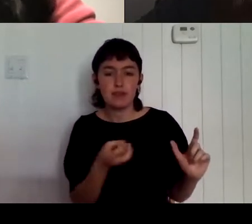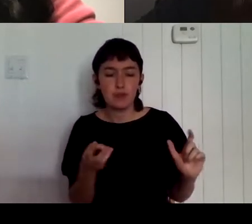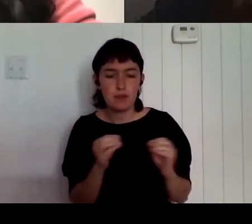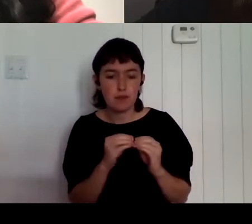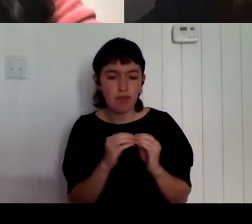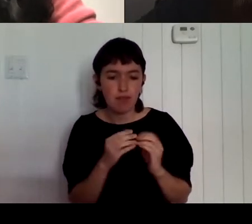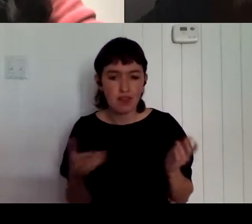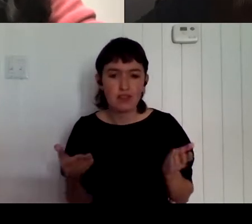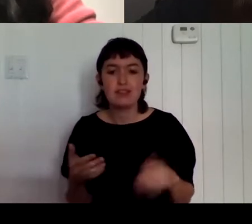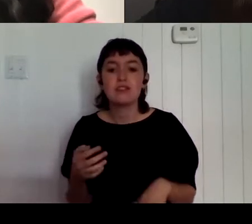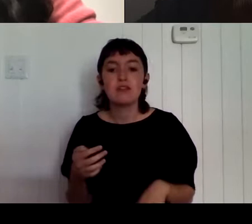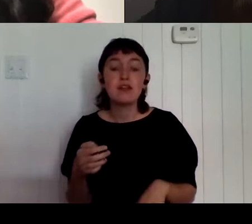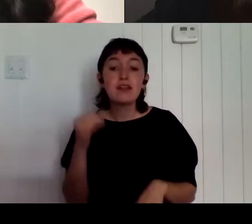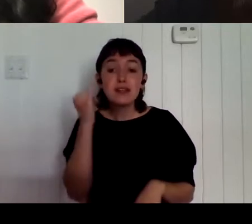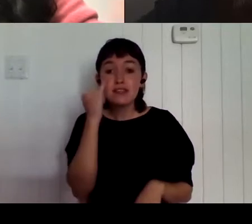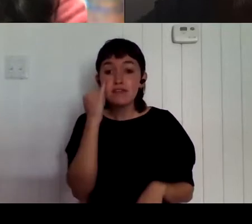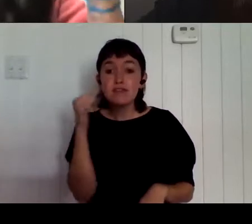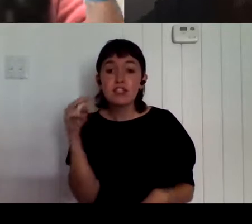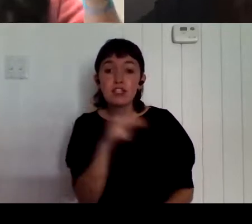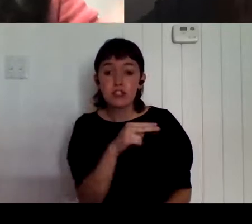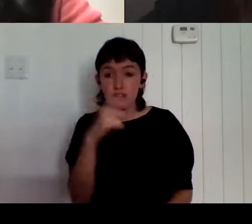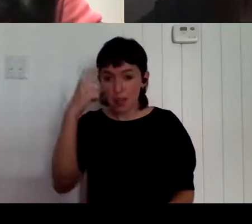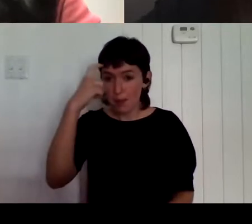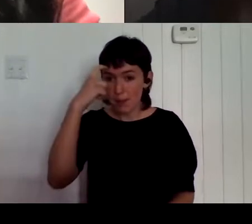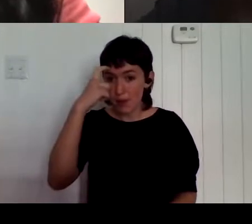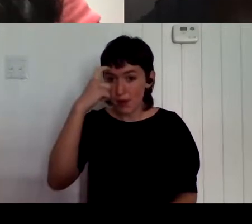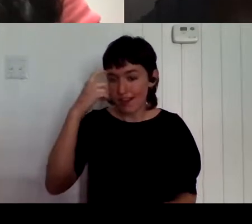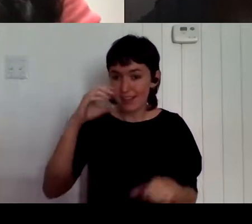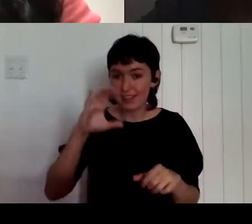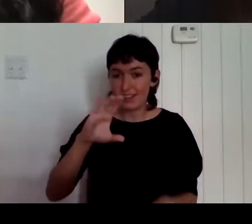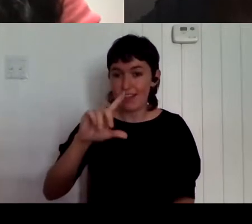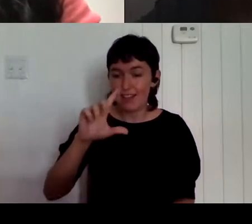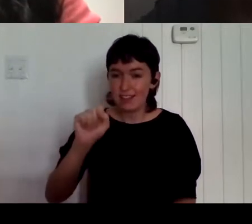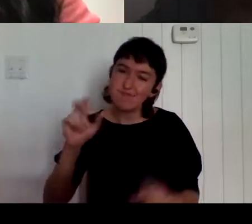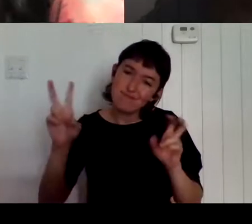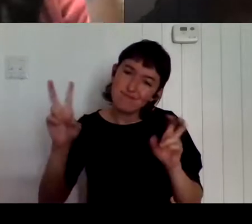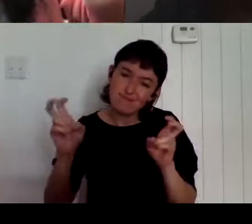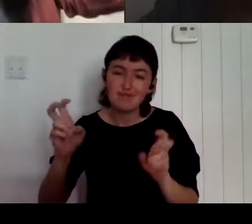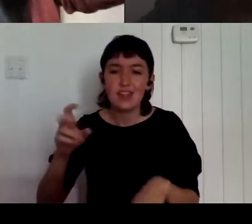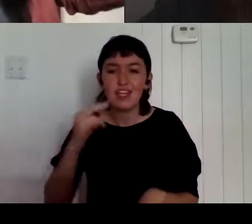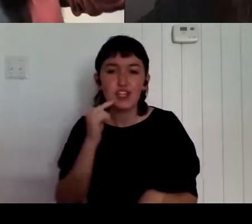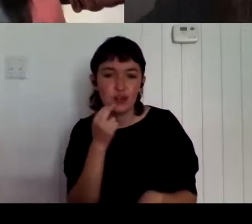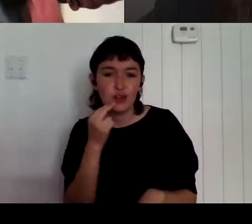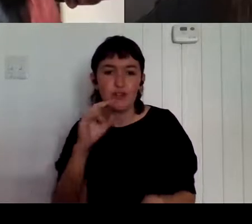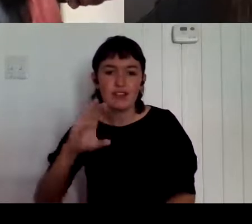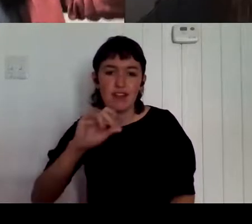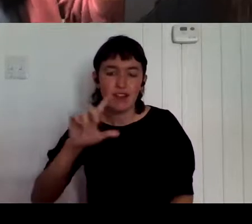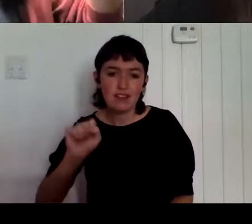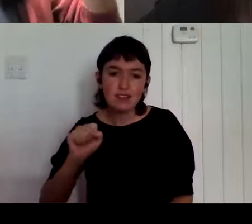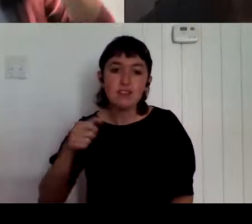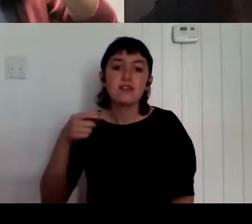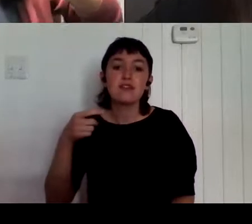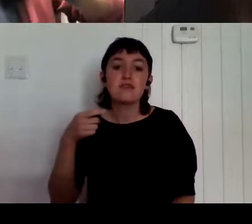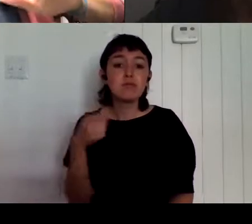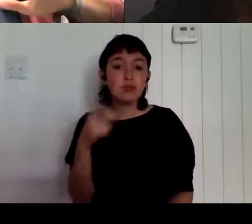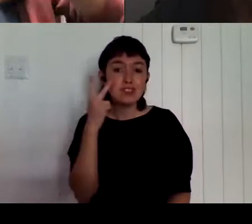if we look at the brain cells, brain cells, uh, the nerve cells of the jellyfish, what you see is just this, this net like